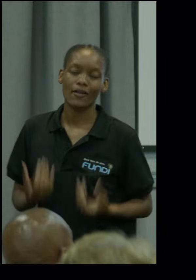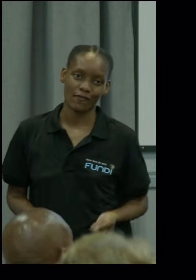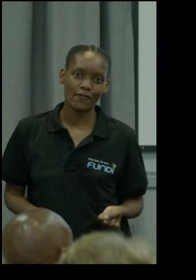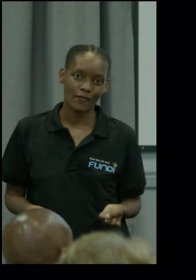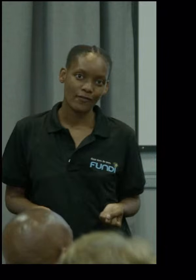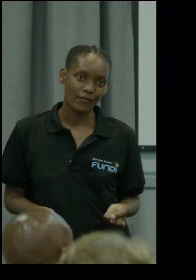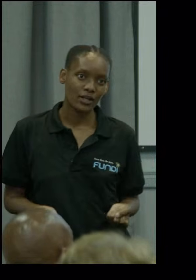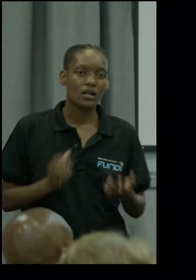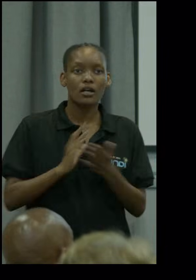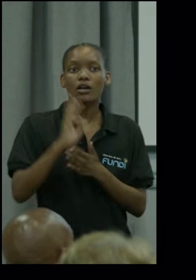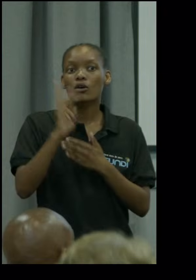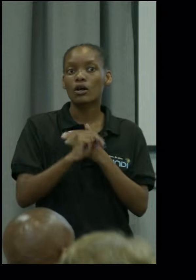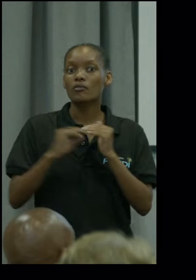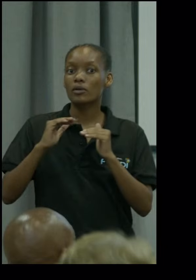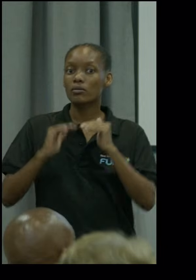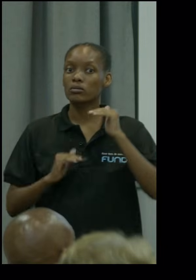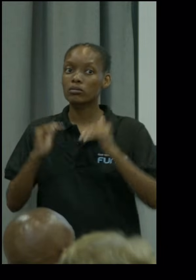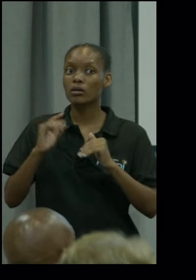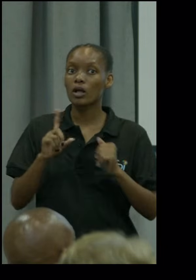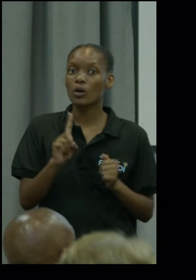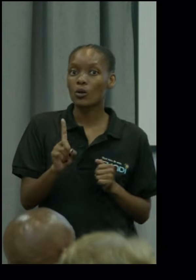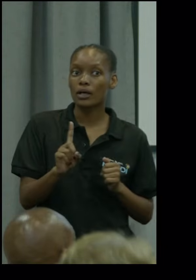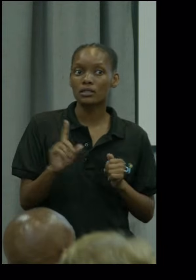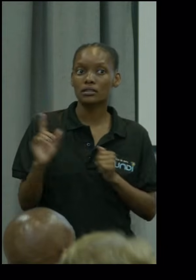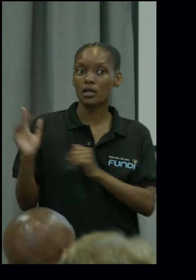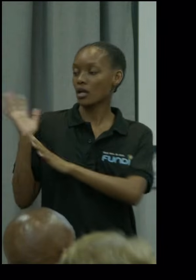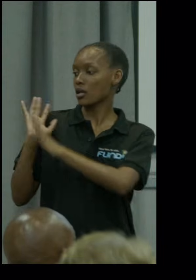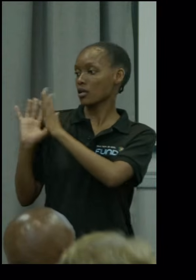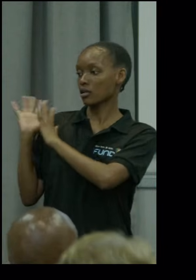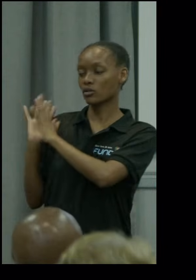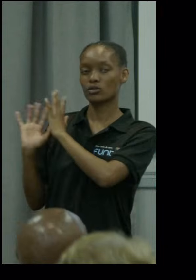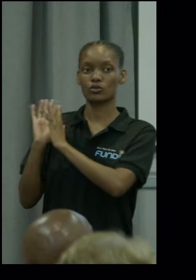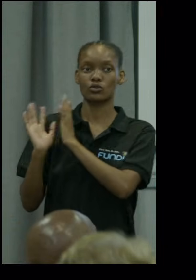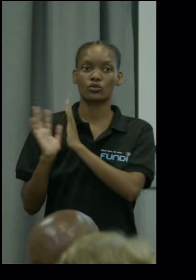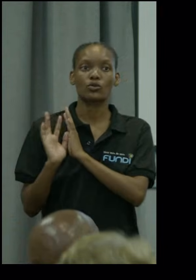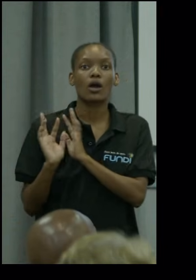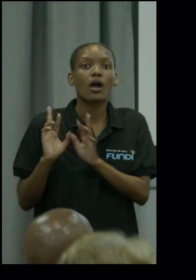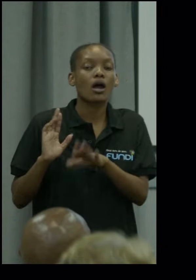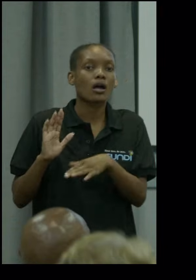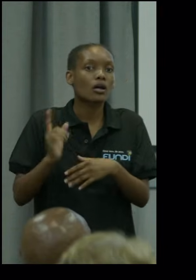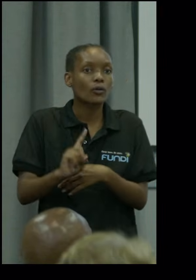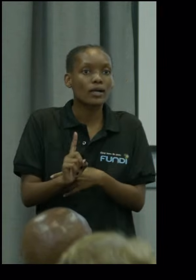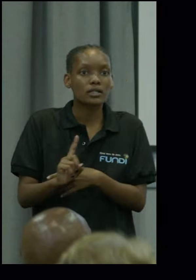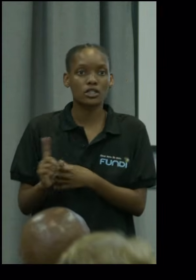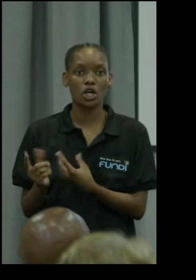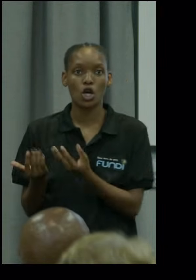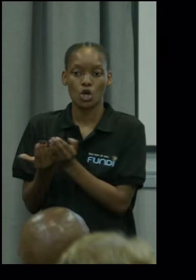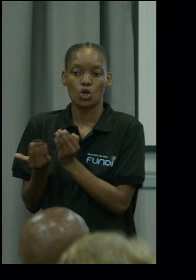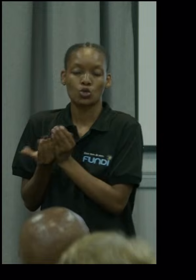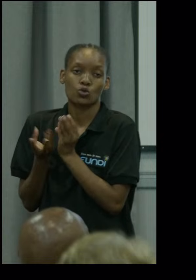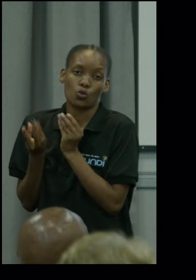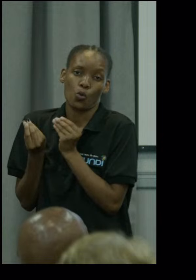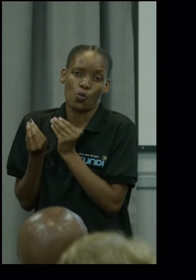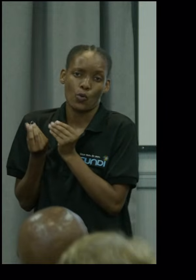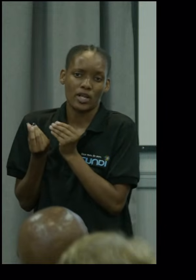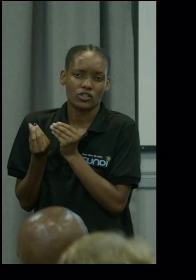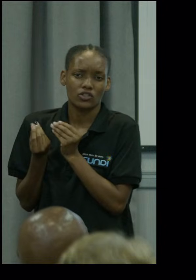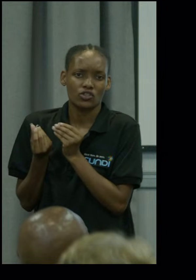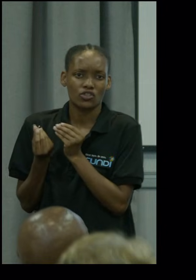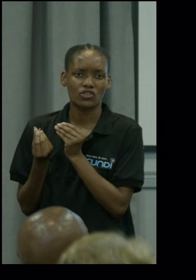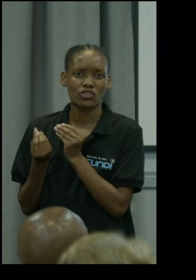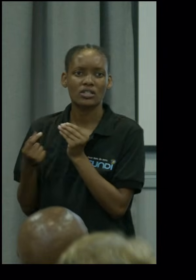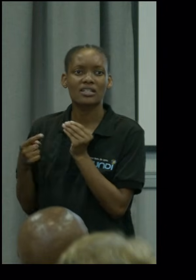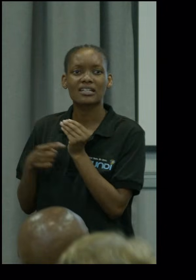be that for historical reasons largely, richer schools tend to have not only